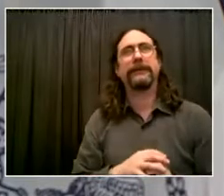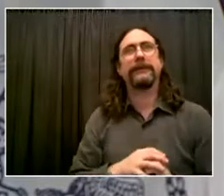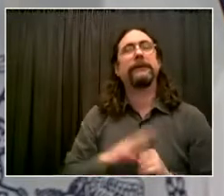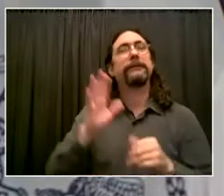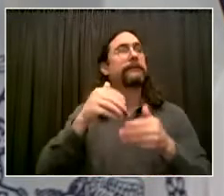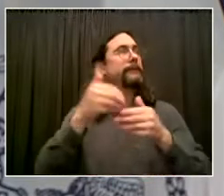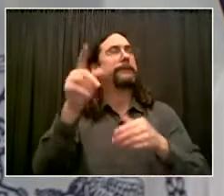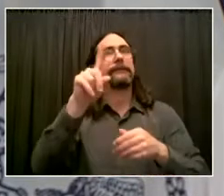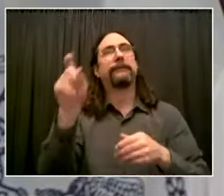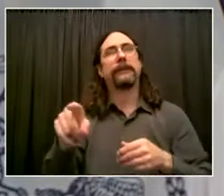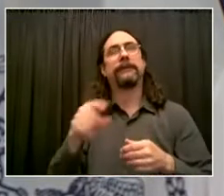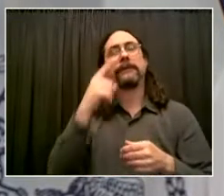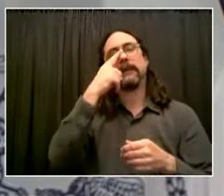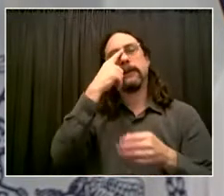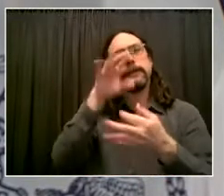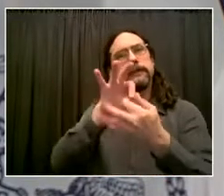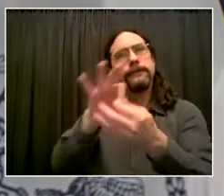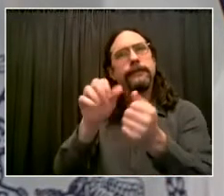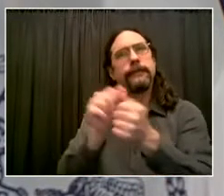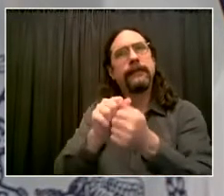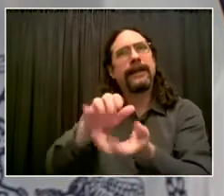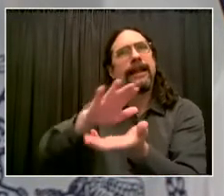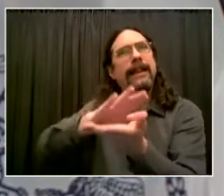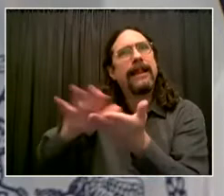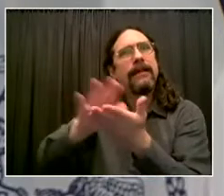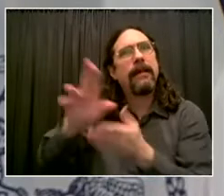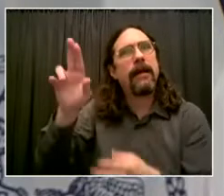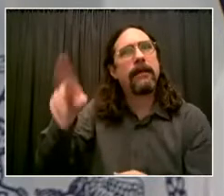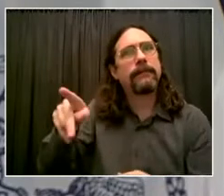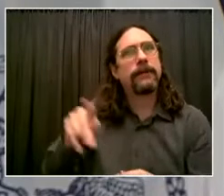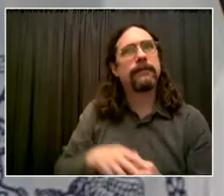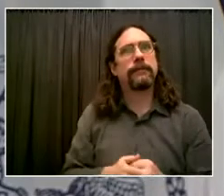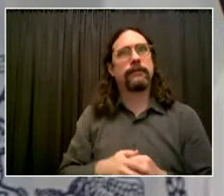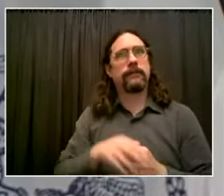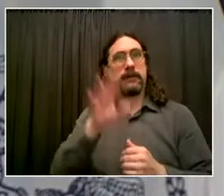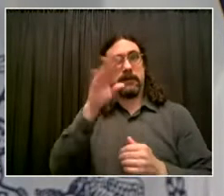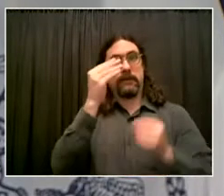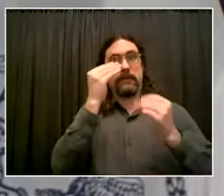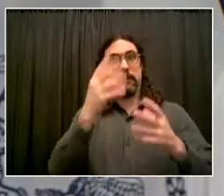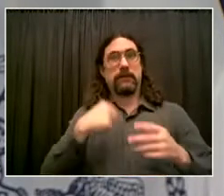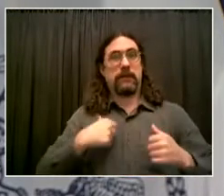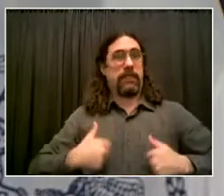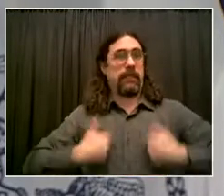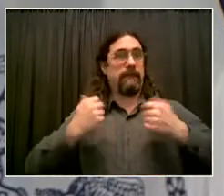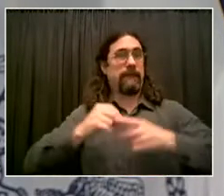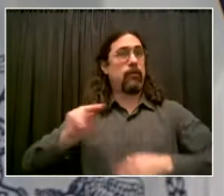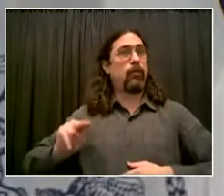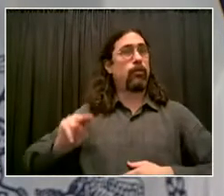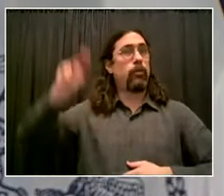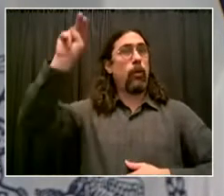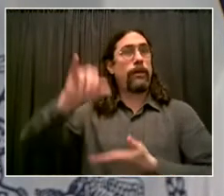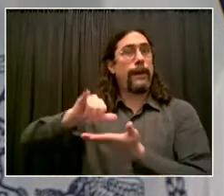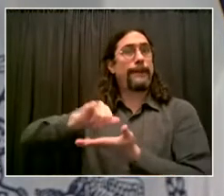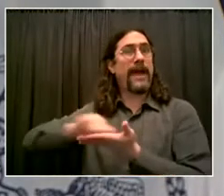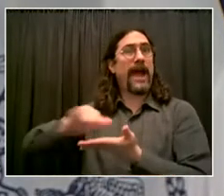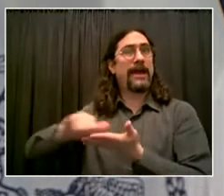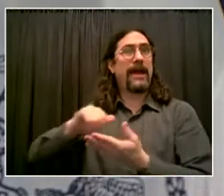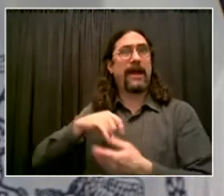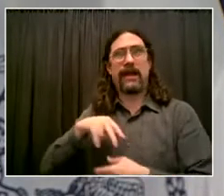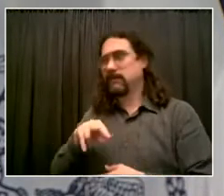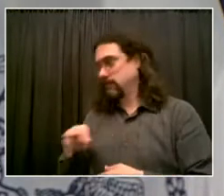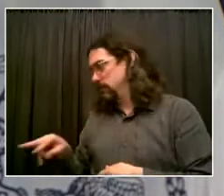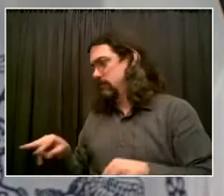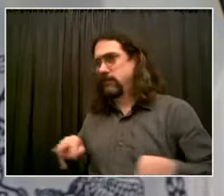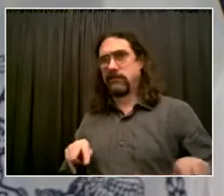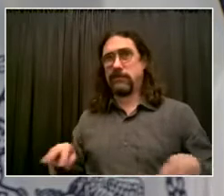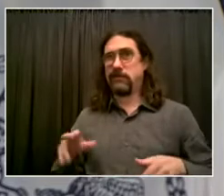been, unfortunately, noticeably dirtier. I find myself picking up trash as I walk around. I'm